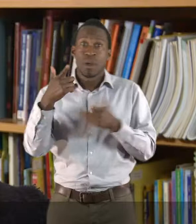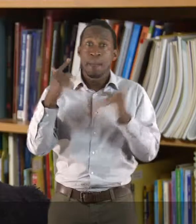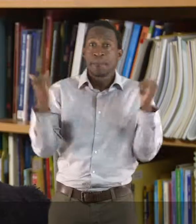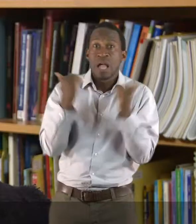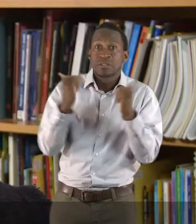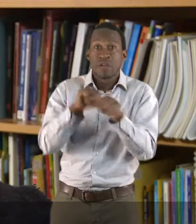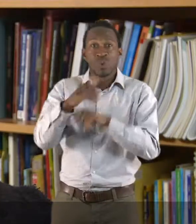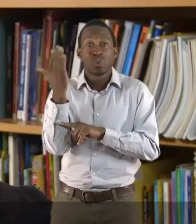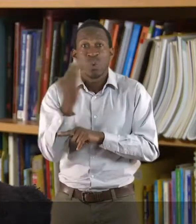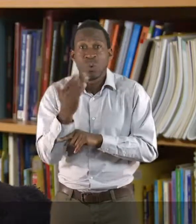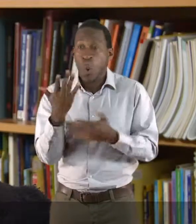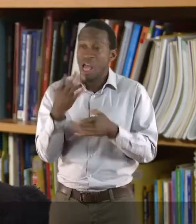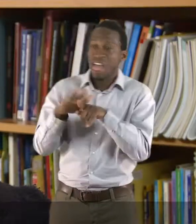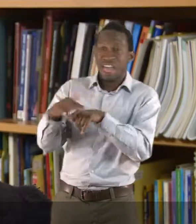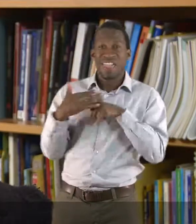pranks with their friends.